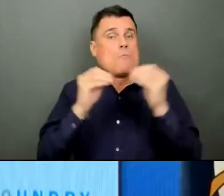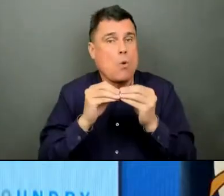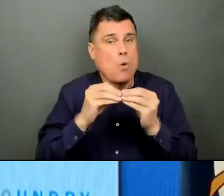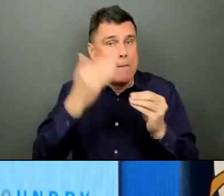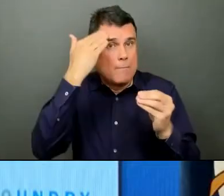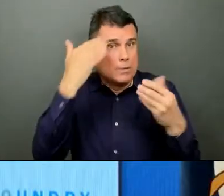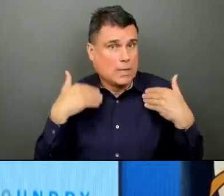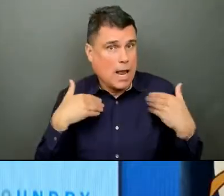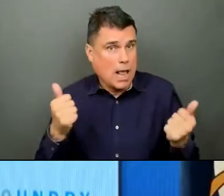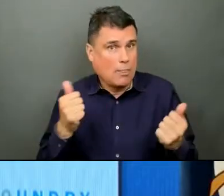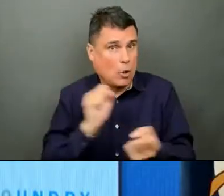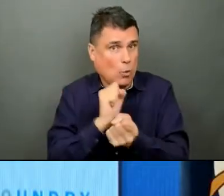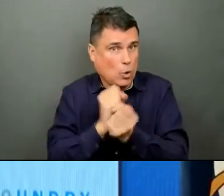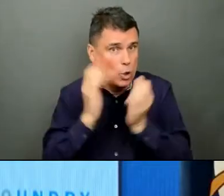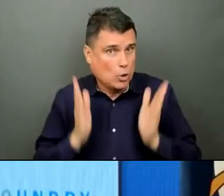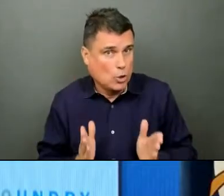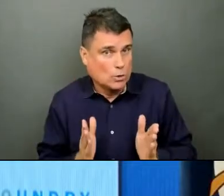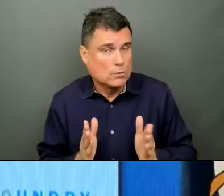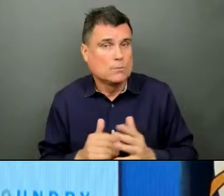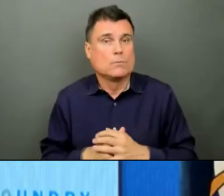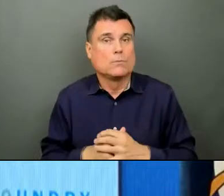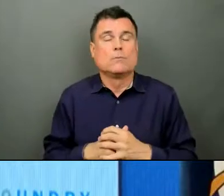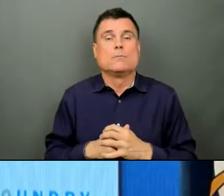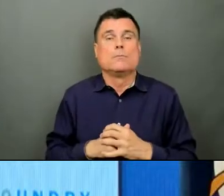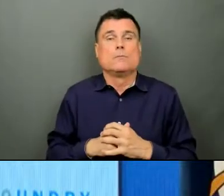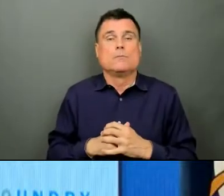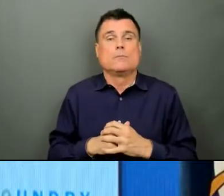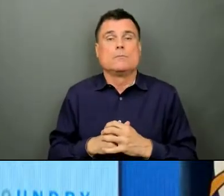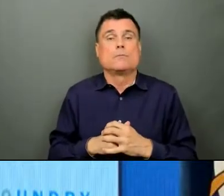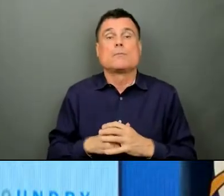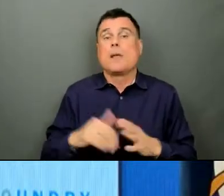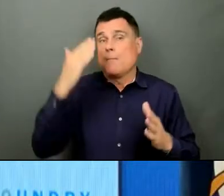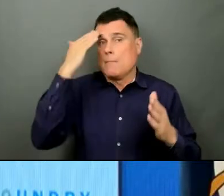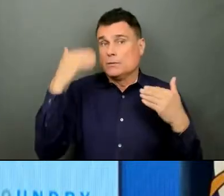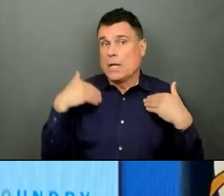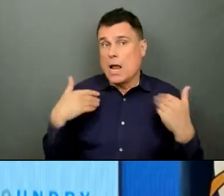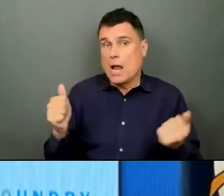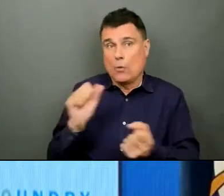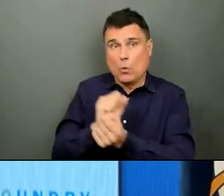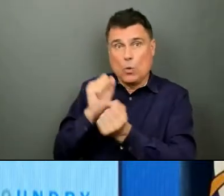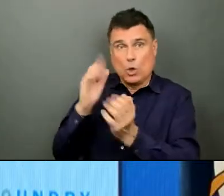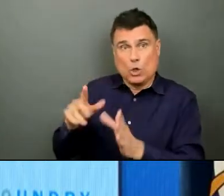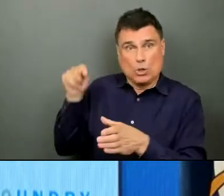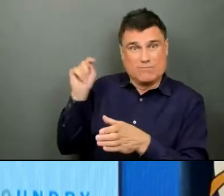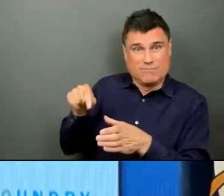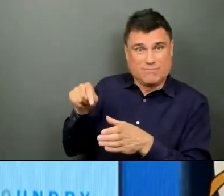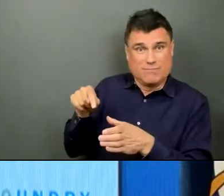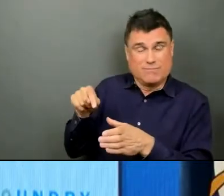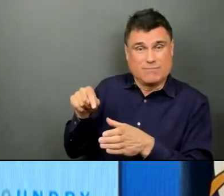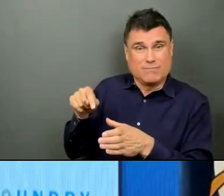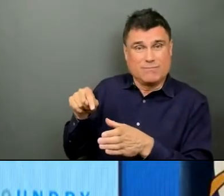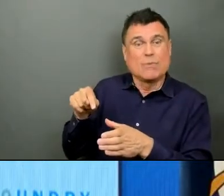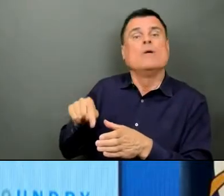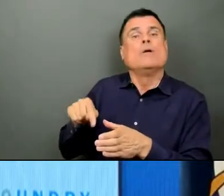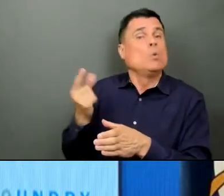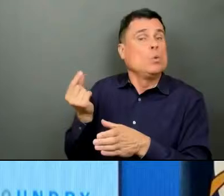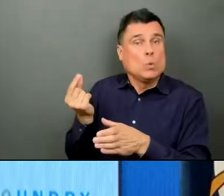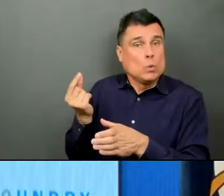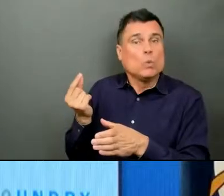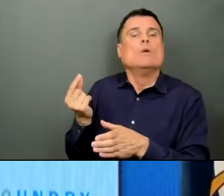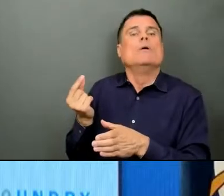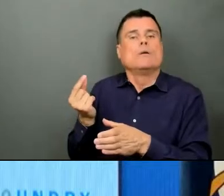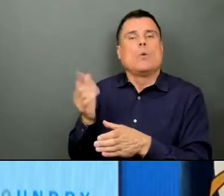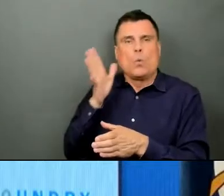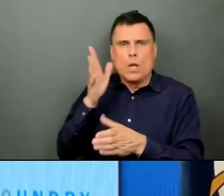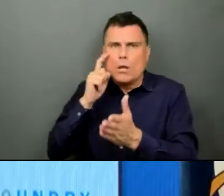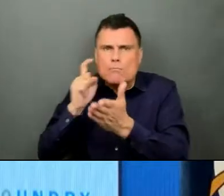will be their work to identify needs sometimes informed by school counselors or teachers,